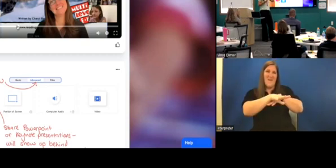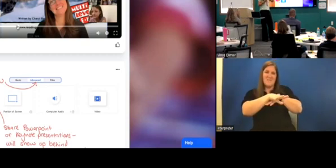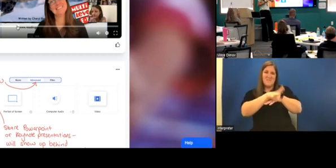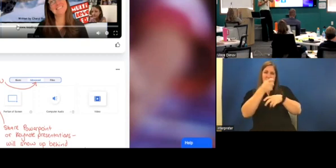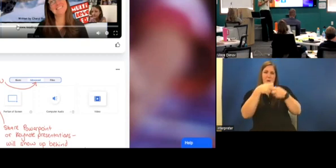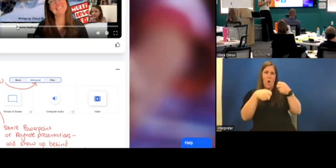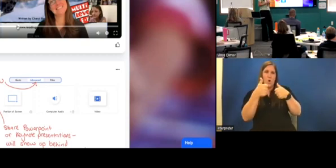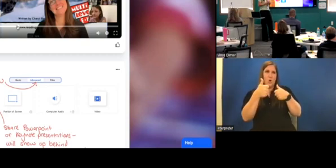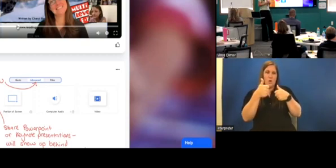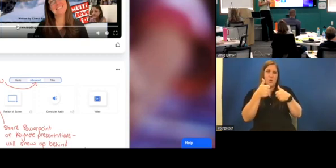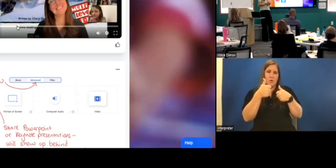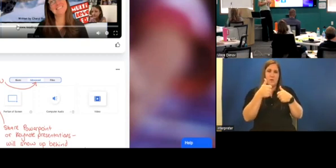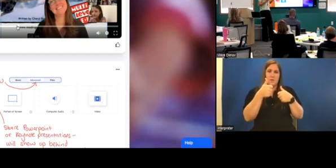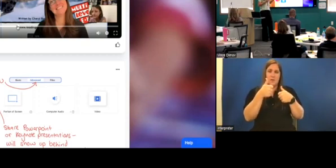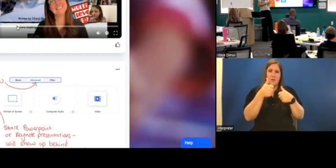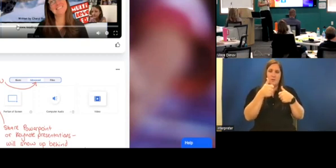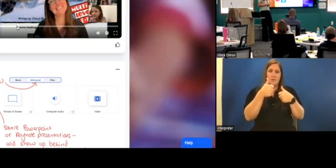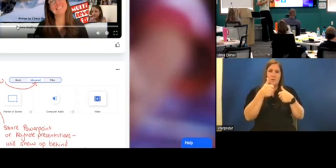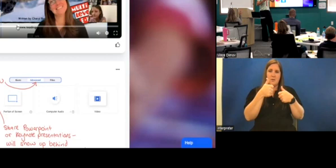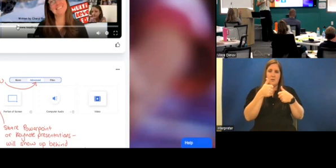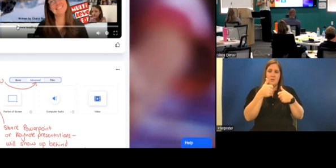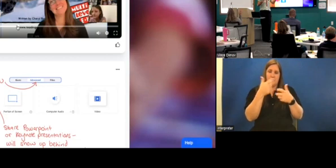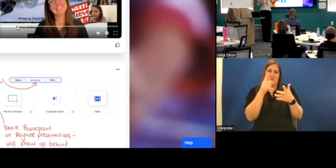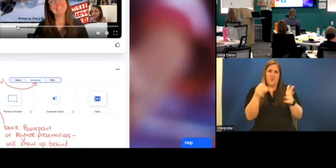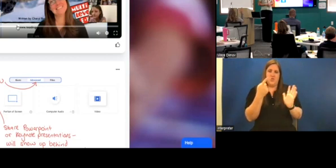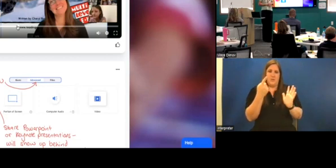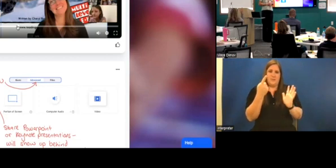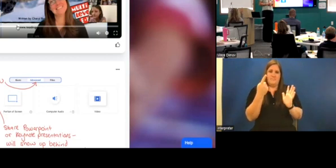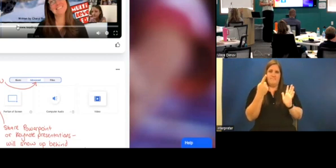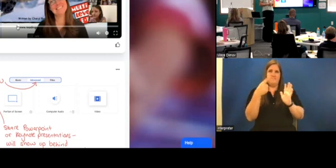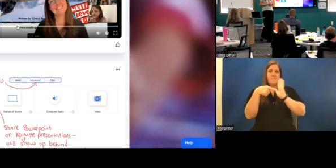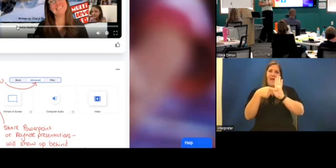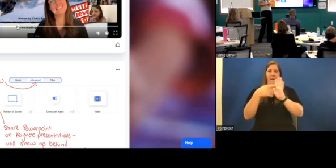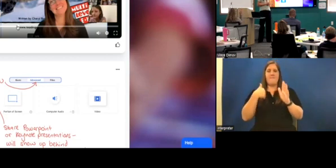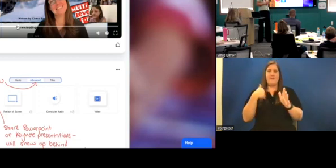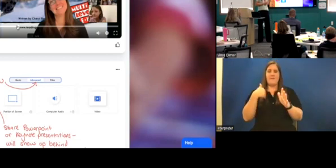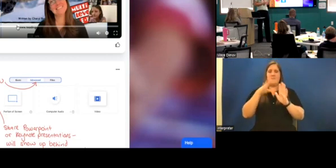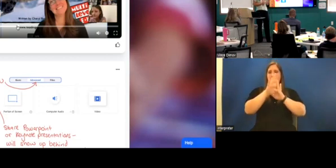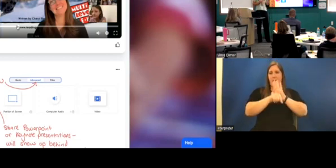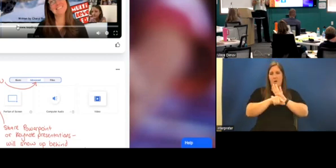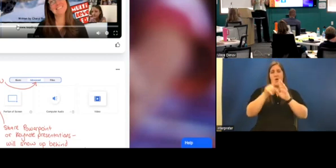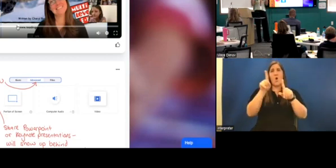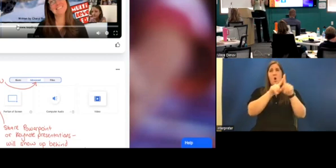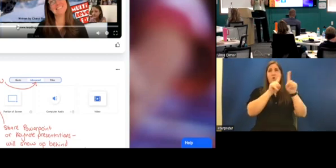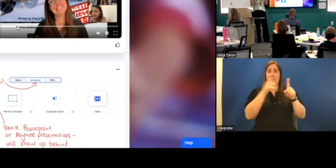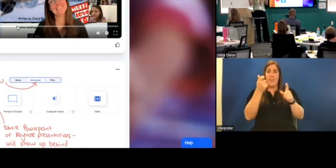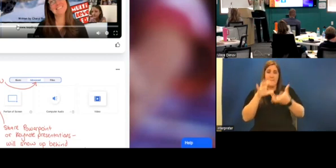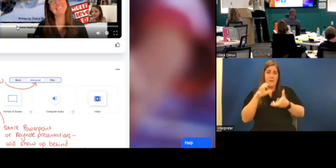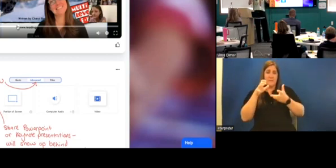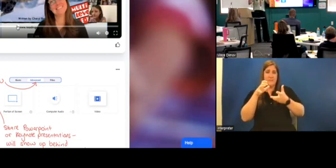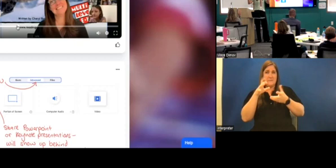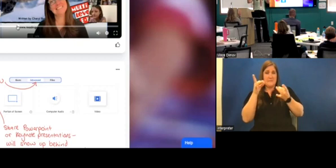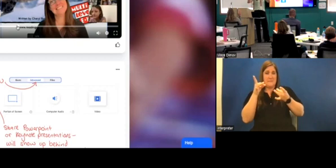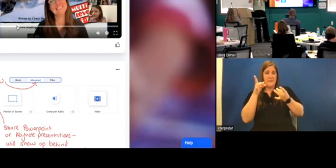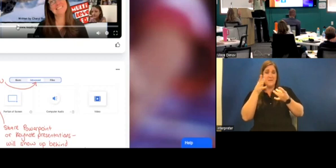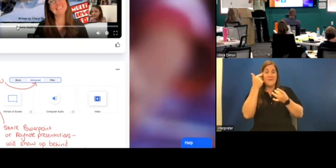harder, you know, to just like sharing a regular virtual background. And it does get a little tricky when you're trying to sign, because sometimes